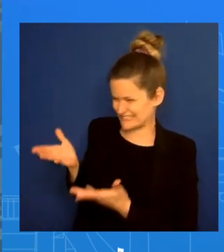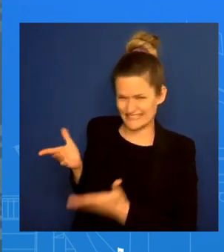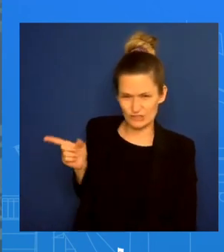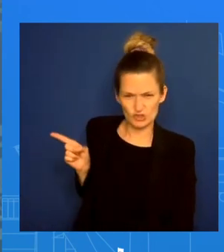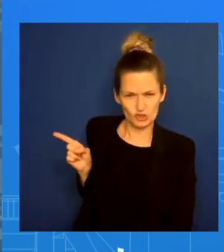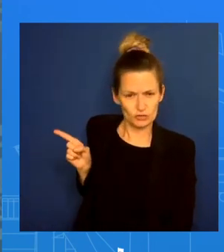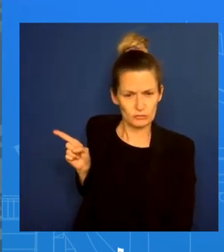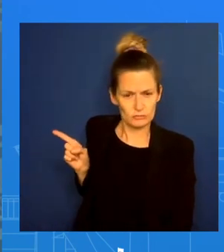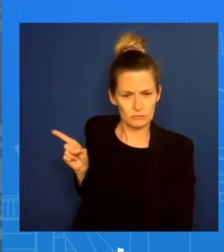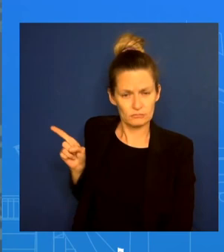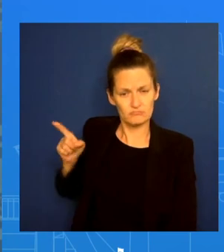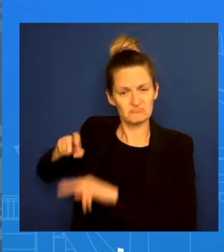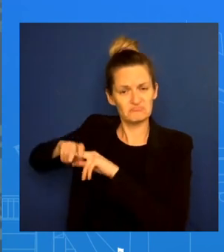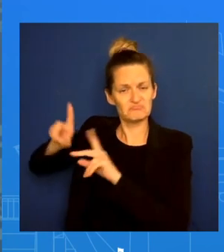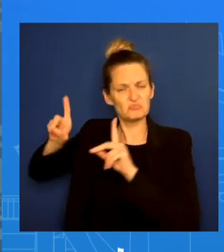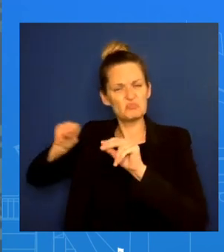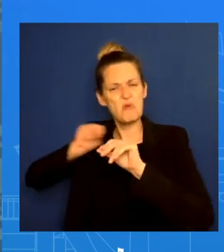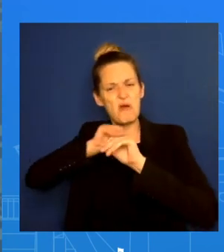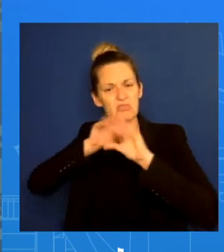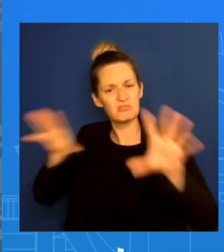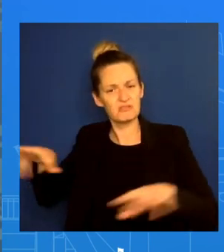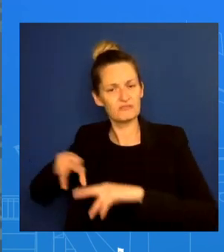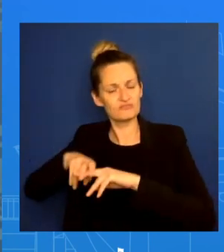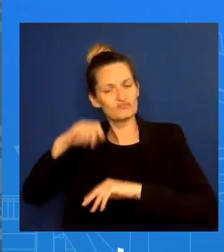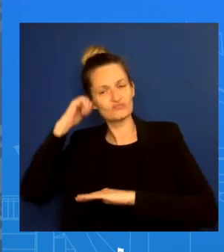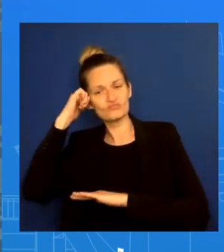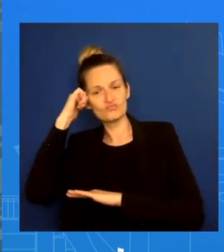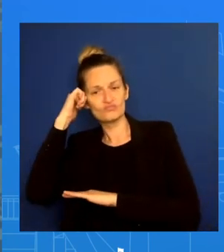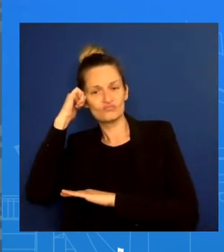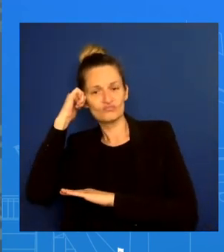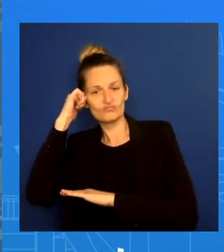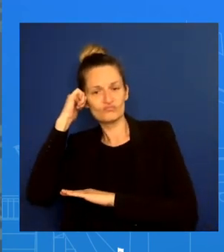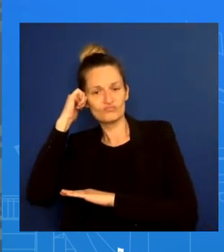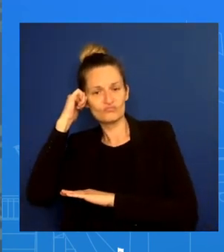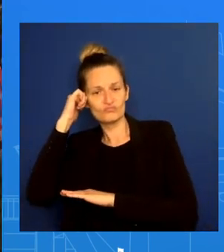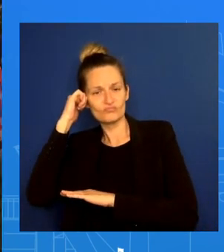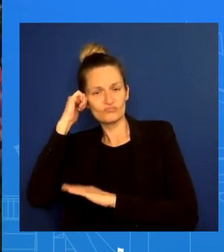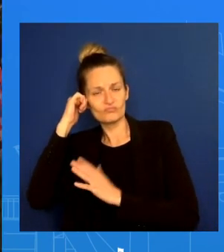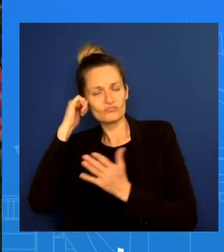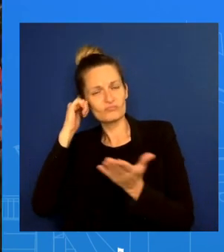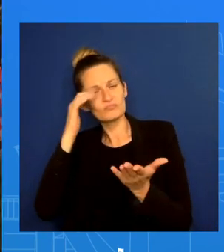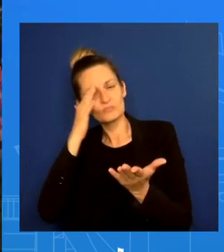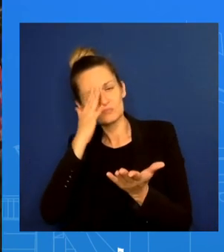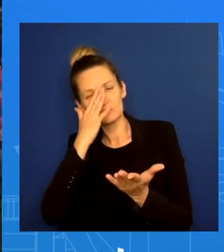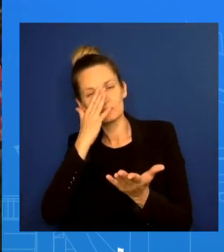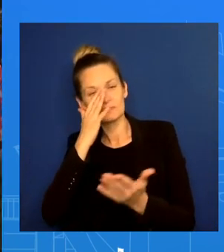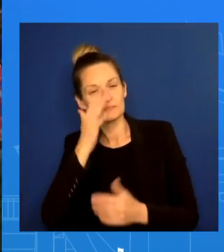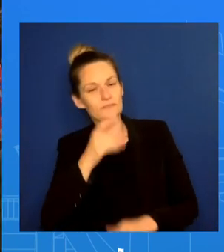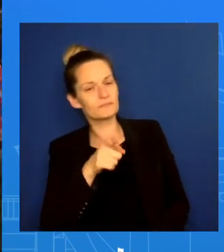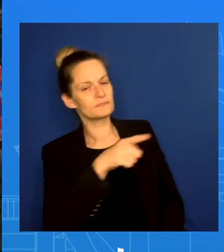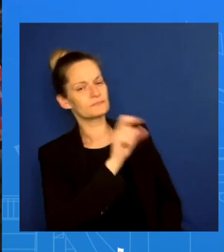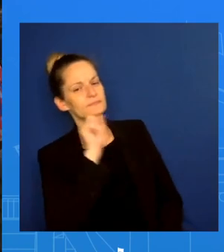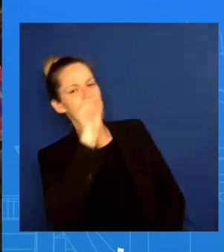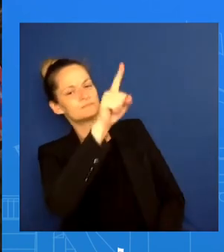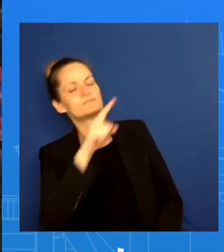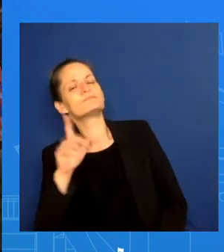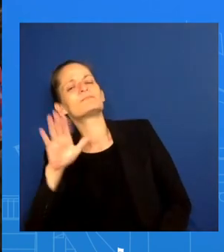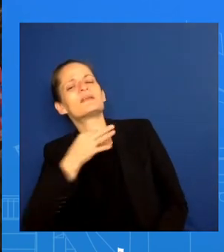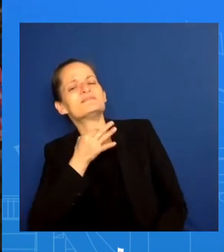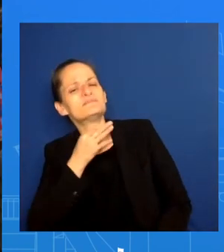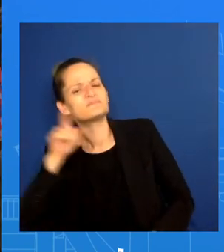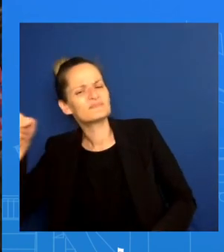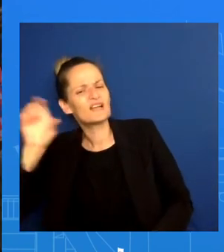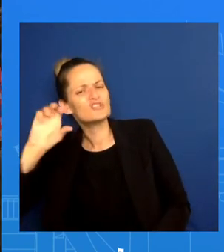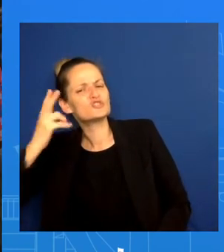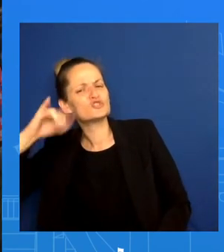So just to follow up on the CHIPS Act bill, there was that provision in there that you all had advocated for that would let you basically block a deal if a company was